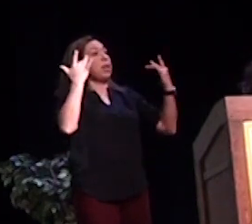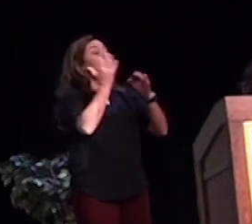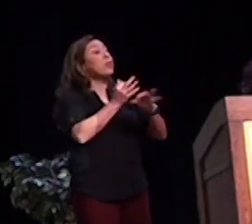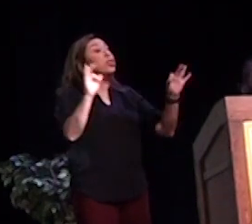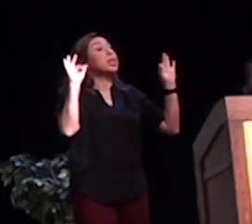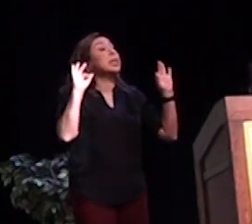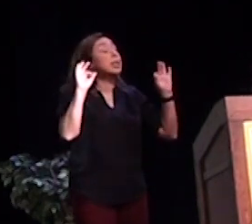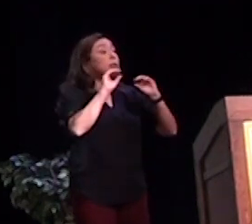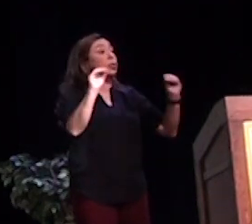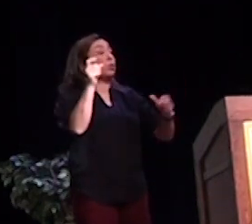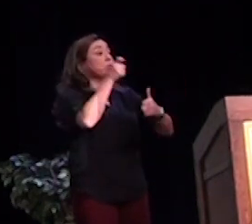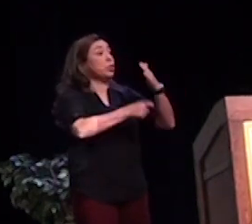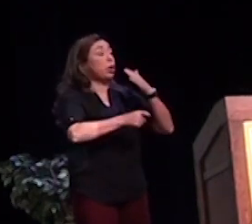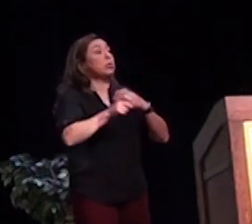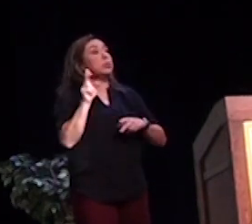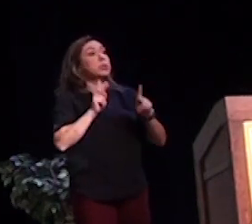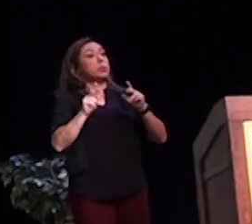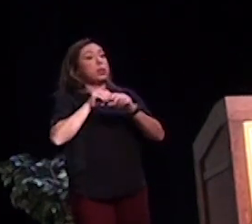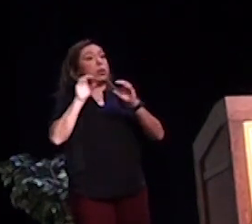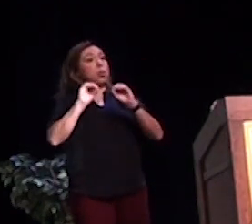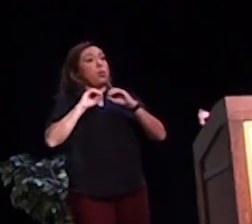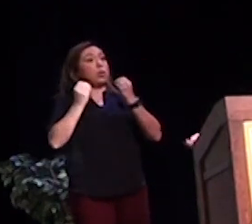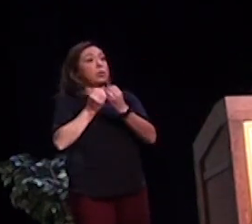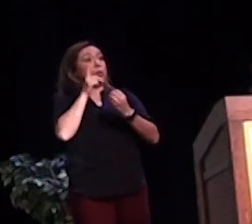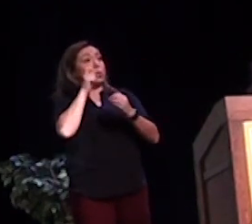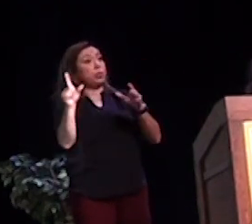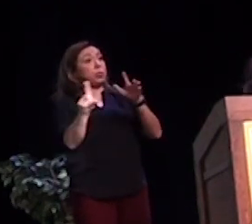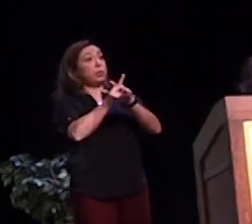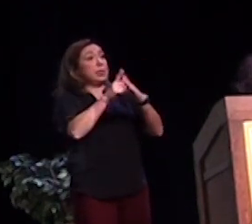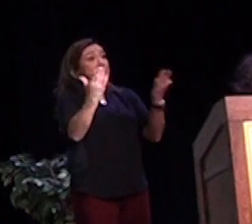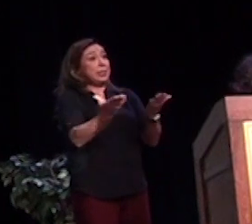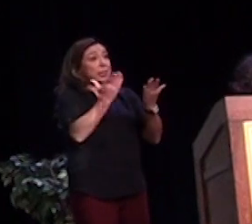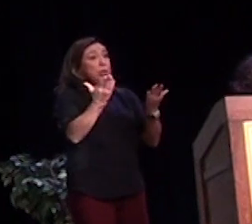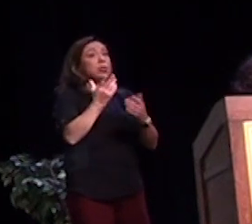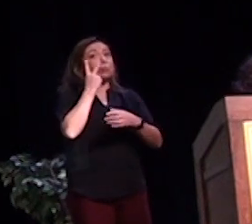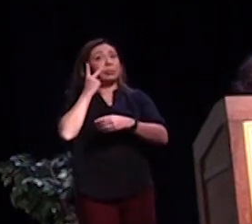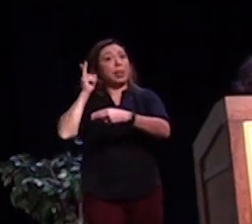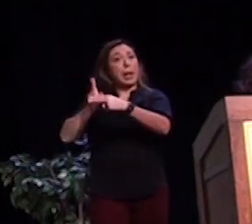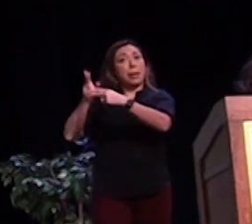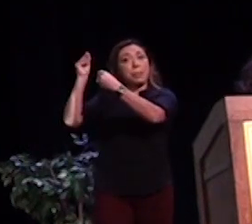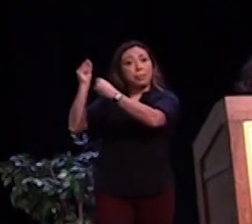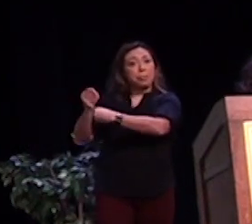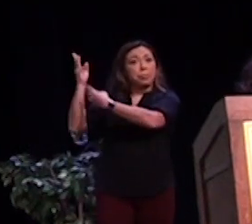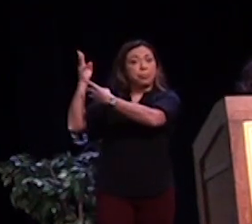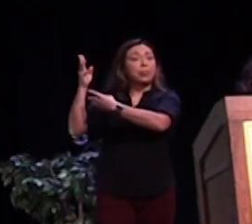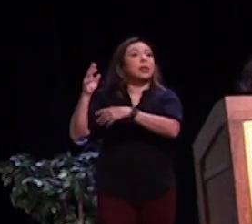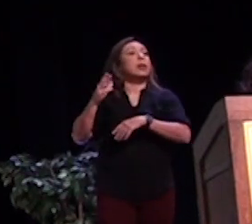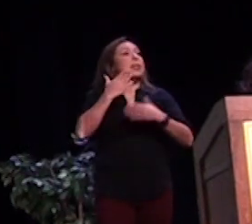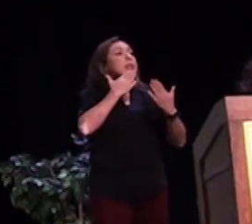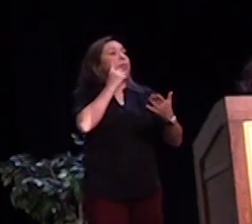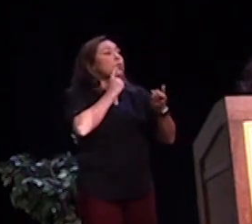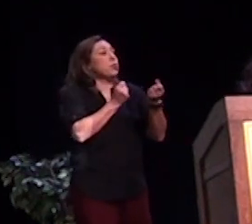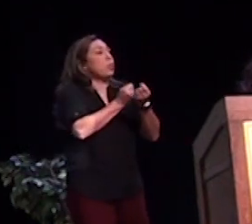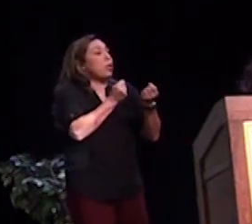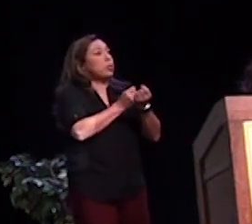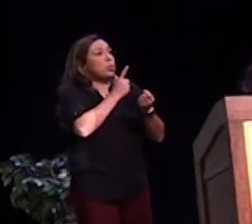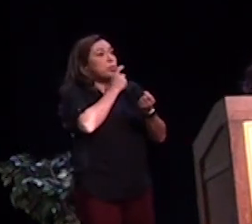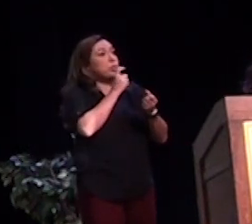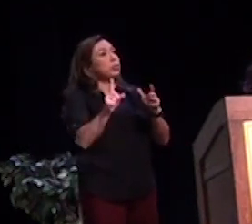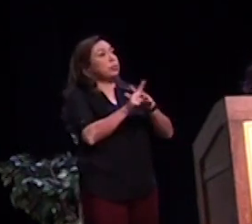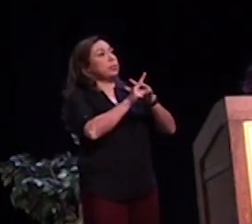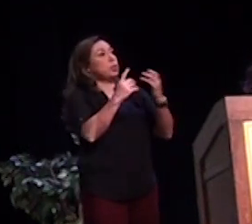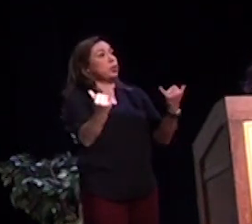event because of individuals and organizations that are here on the screen. Thank you to our sponsors for making today possible. We